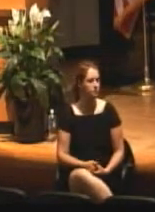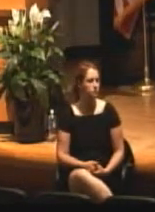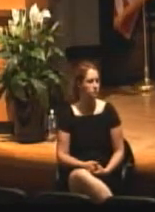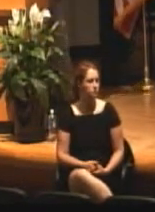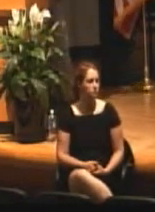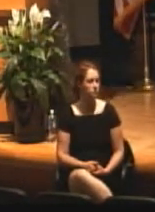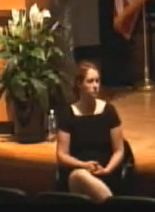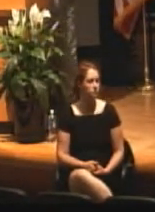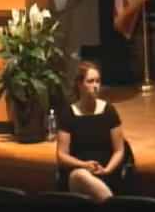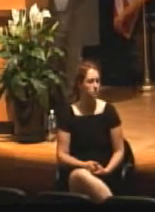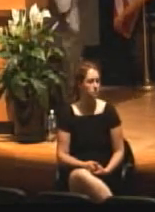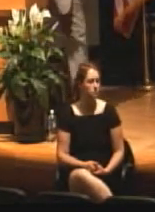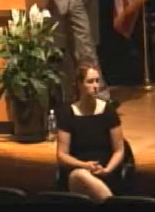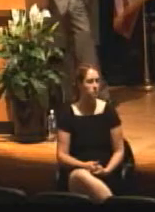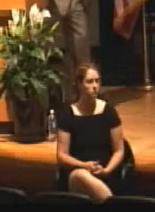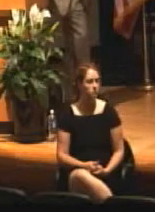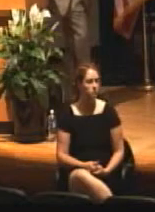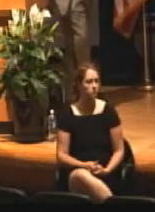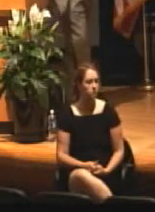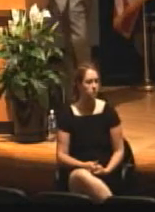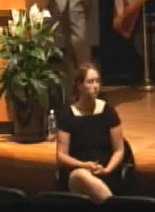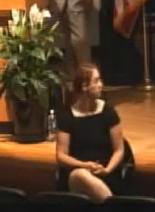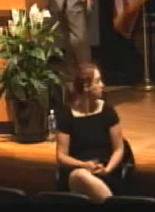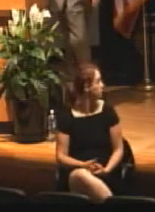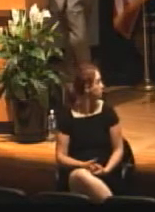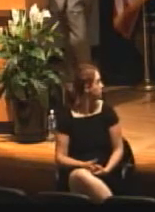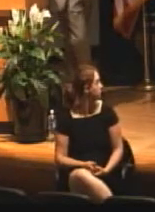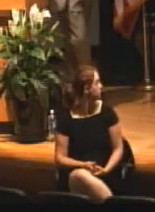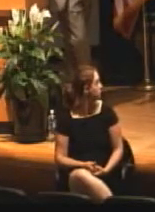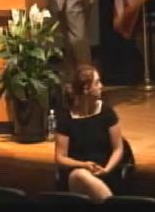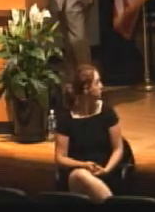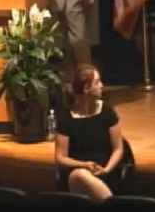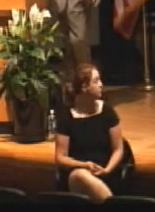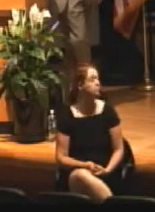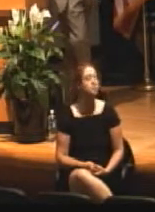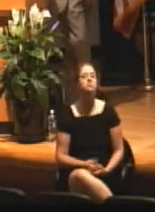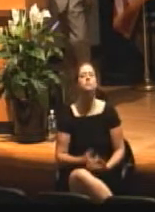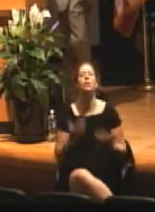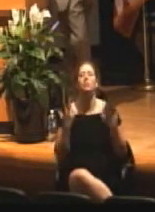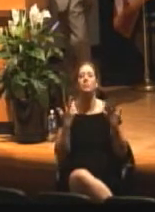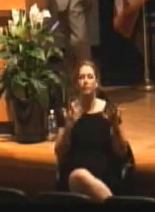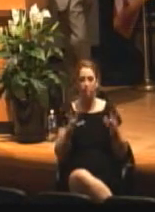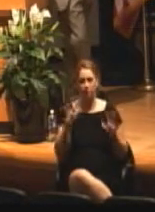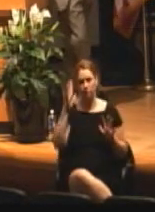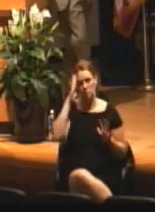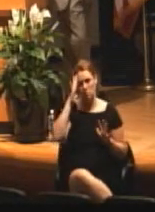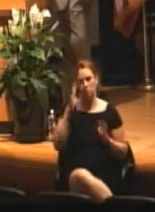All right, so going back, we all know now, because I talked about it for 20 minutes, credit, the most important piece factor.